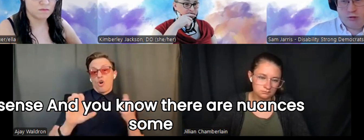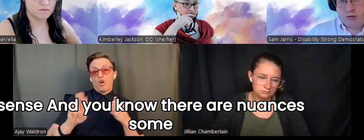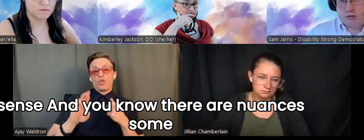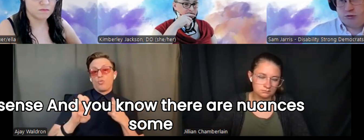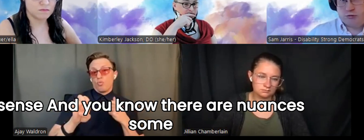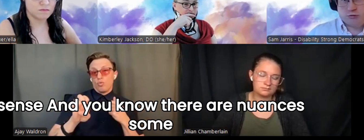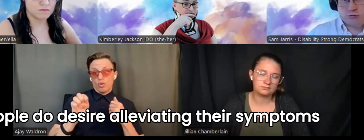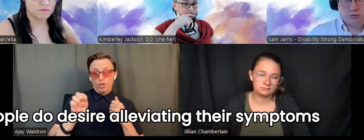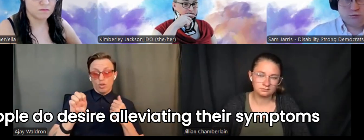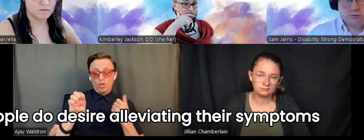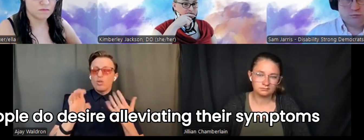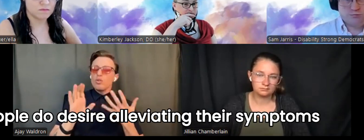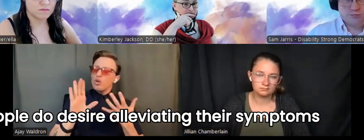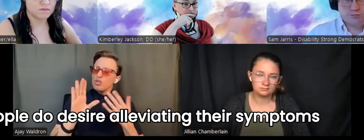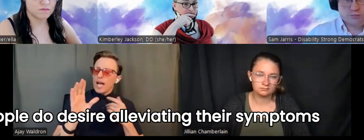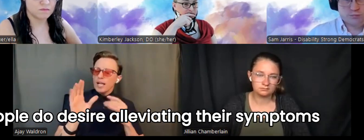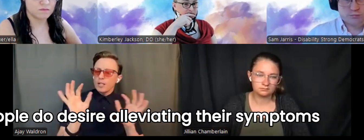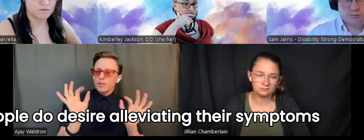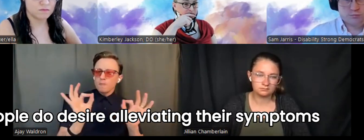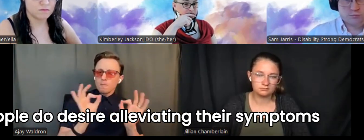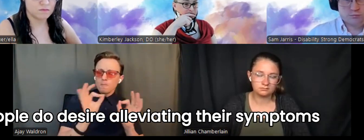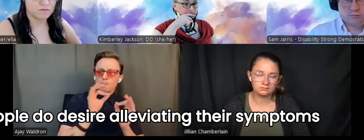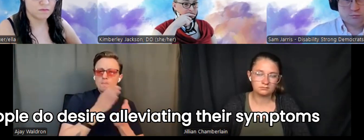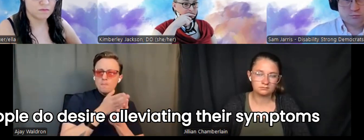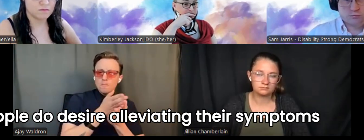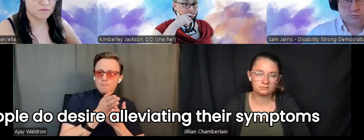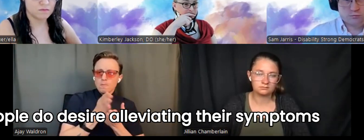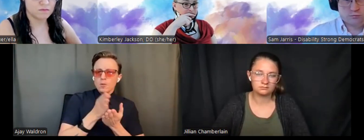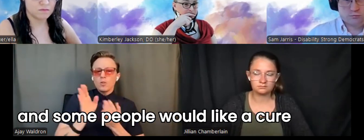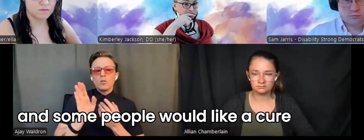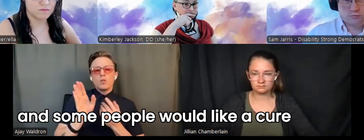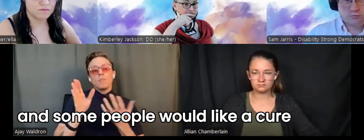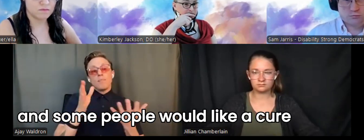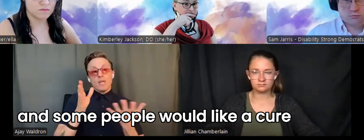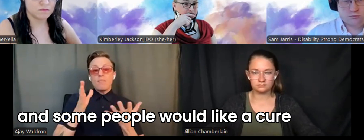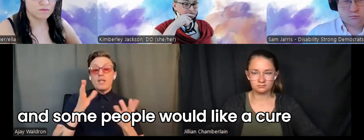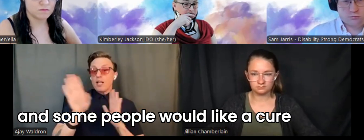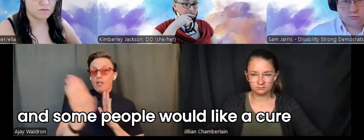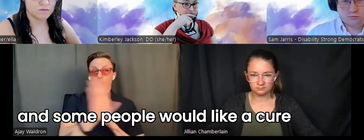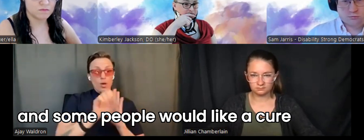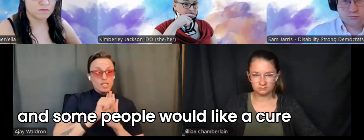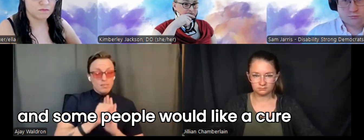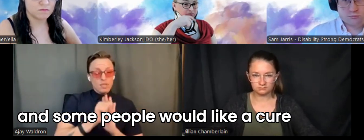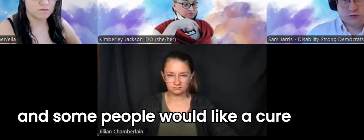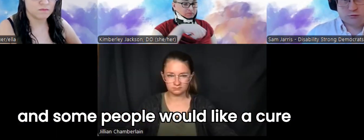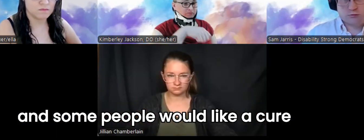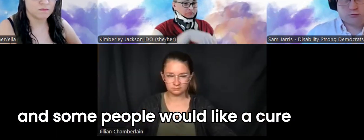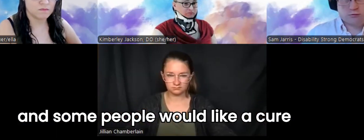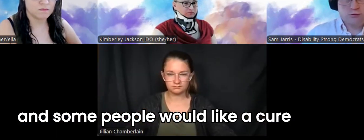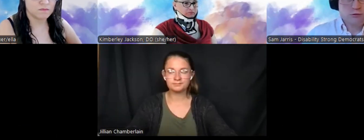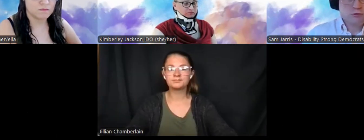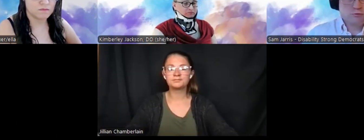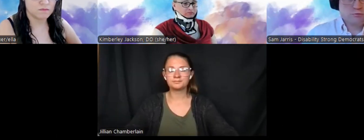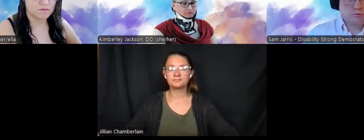are nuances. Some people do desire alleviating their symptoms. Some people would like a cure.